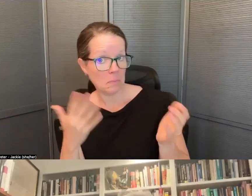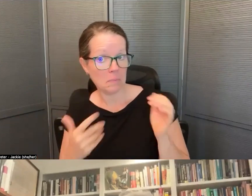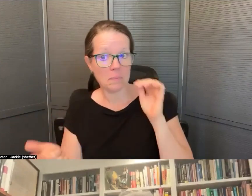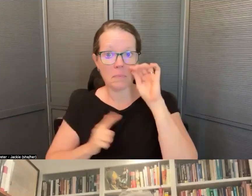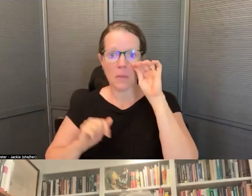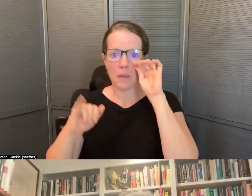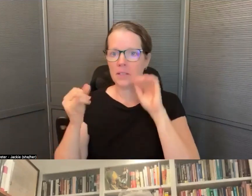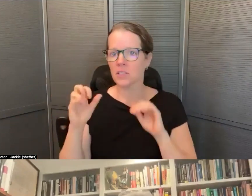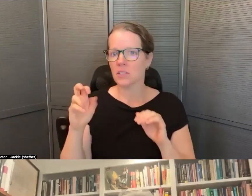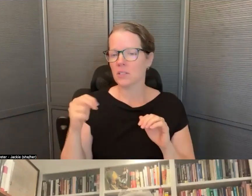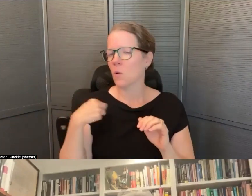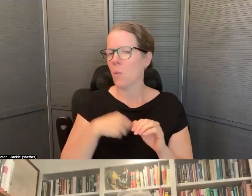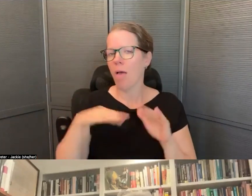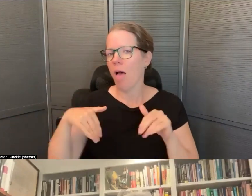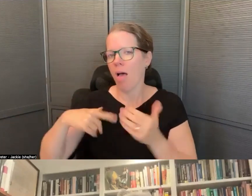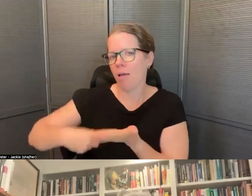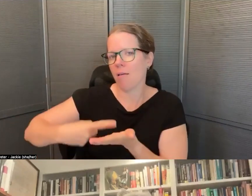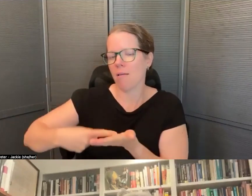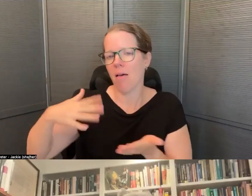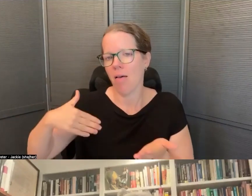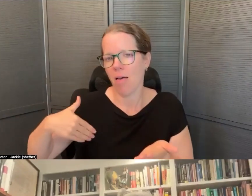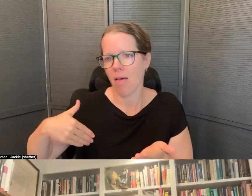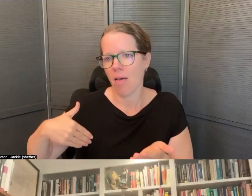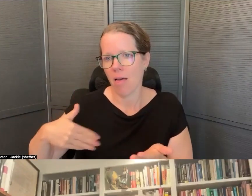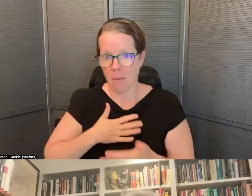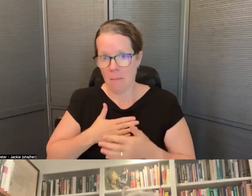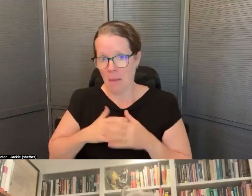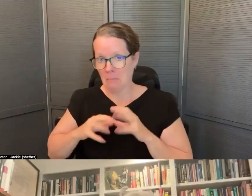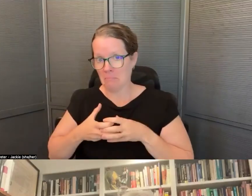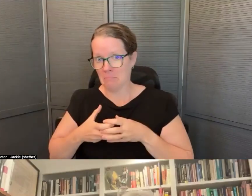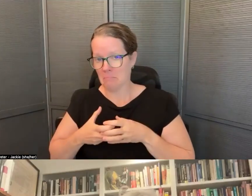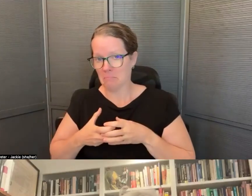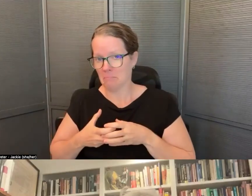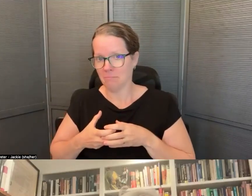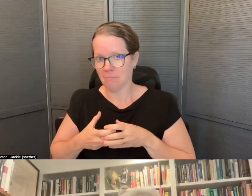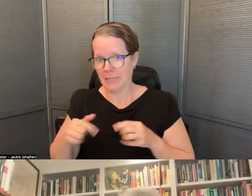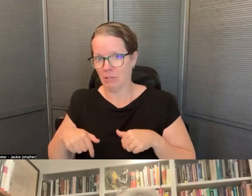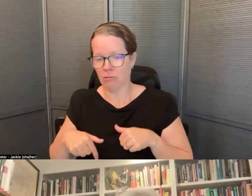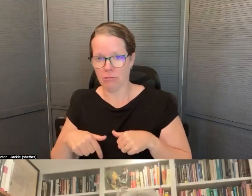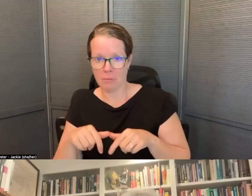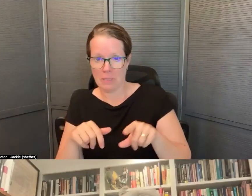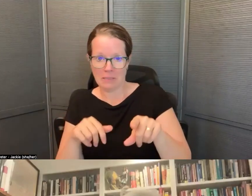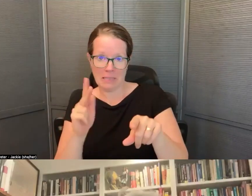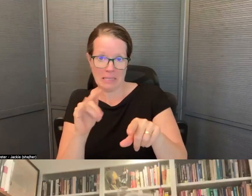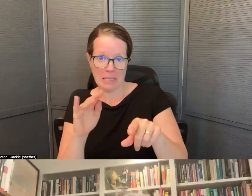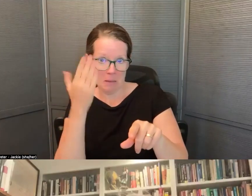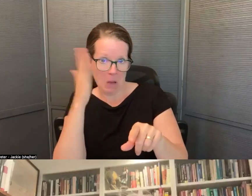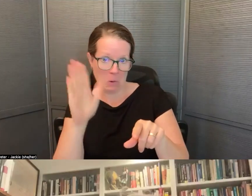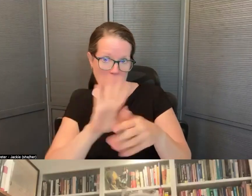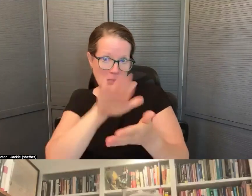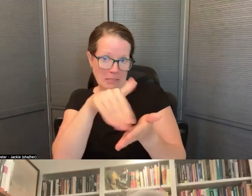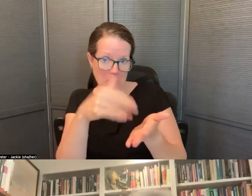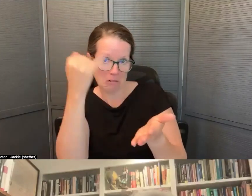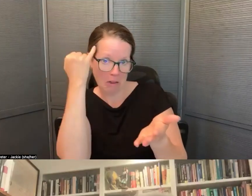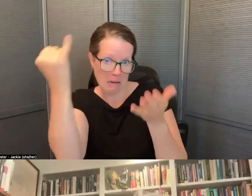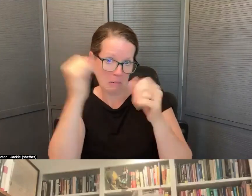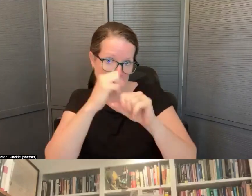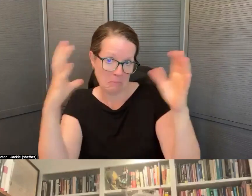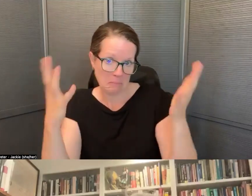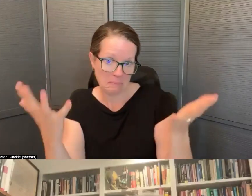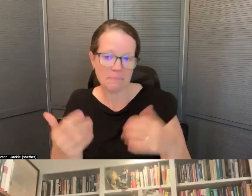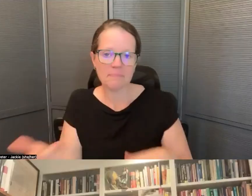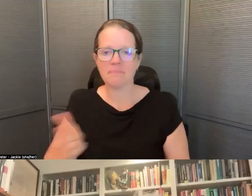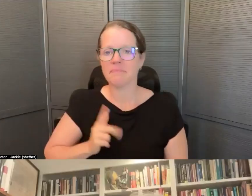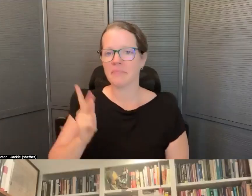yet. Not on my end, but Kim, I don't know what happens at the center. Right. Well, interestingly,